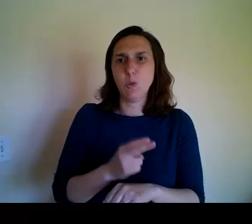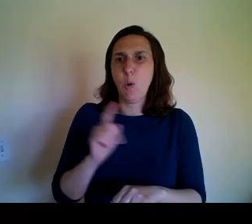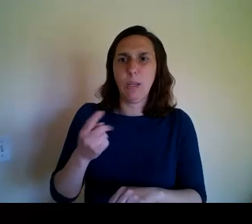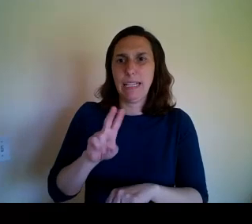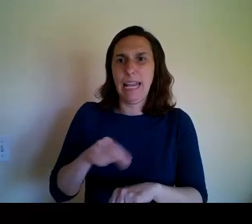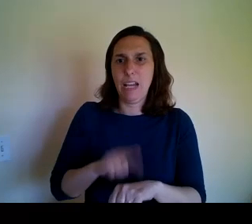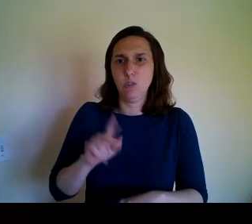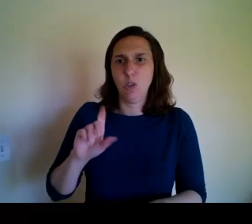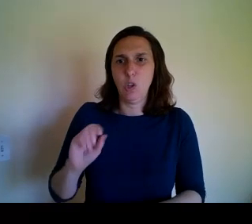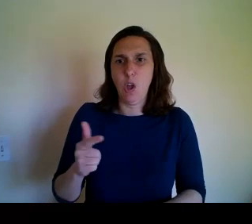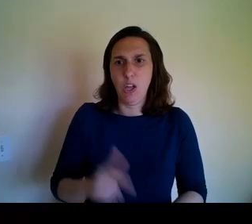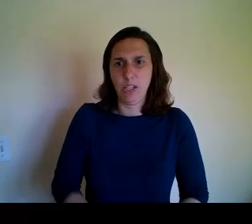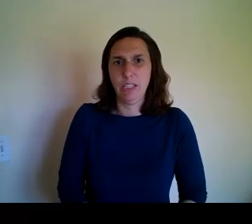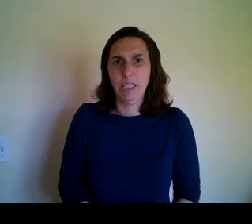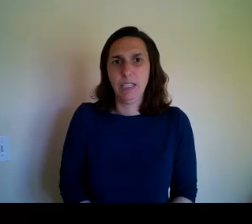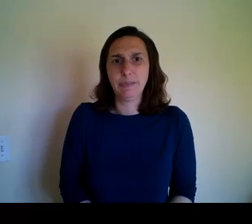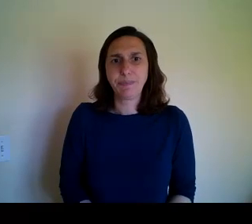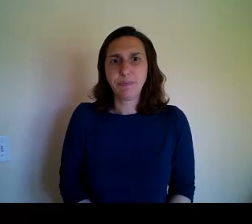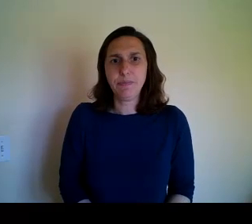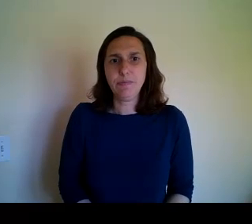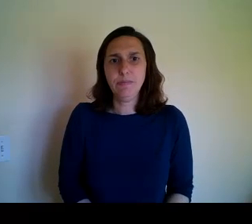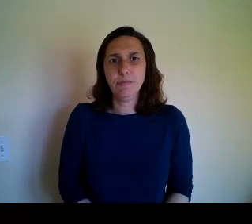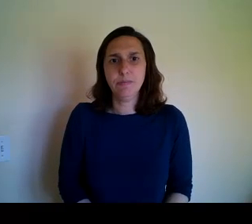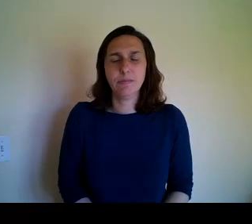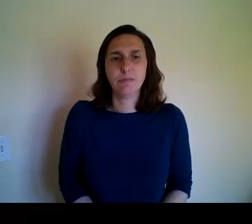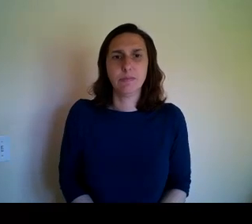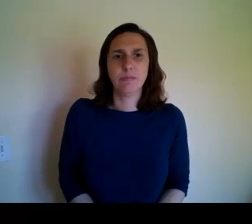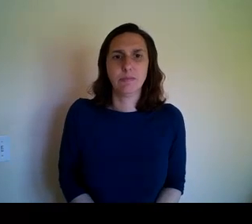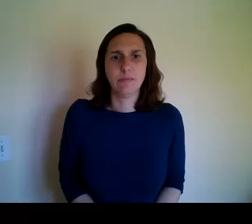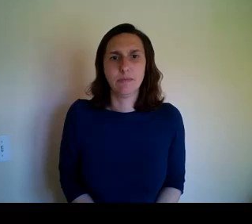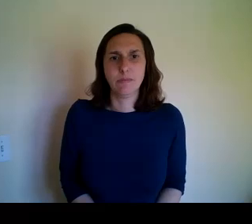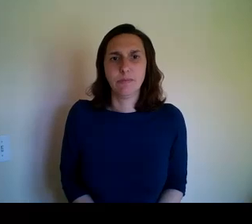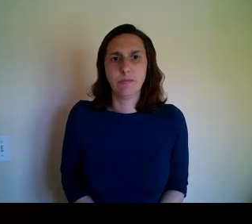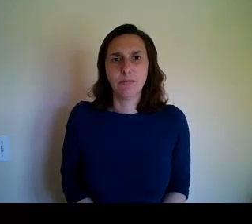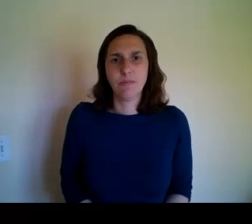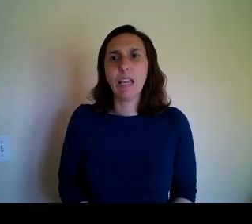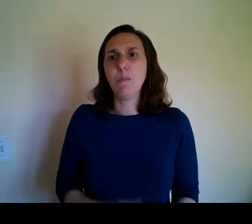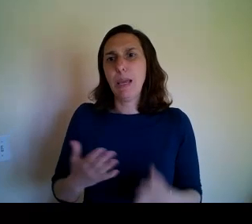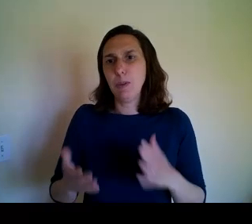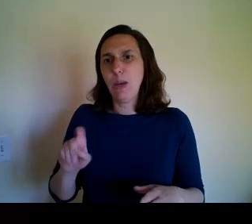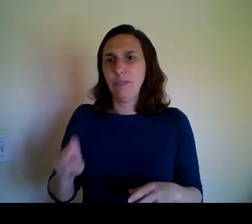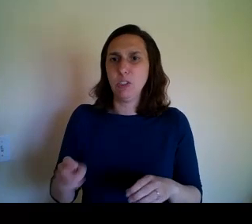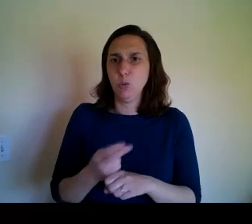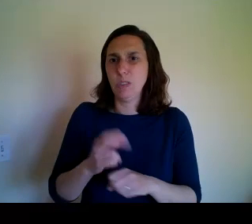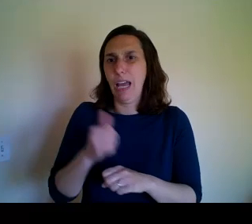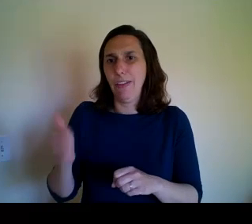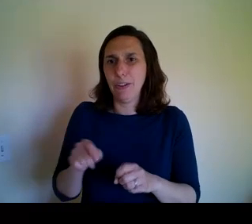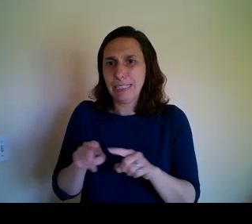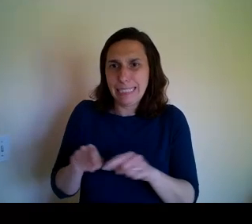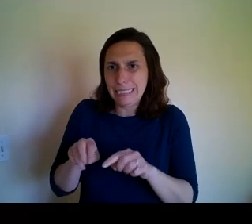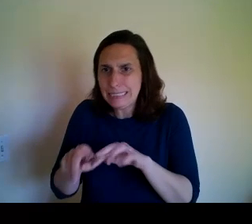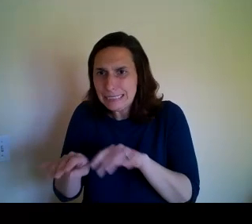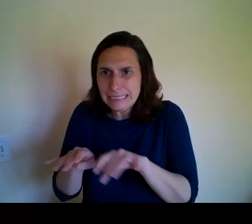exclusively, and you might have to do some different keystrokes to get the common log. So how do we